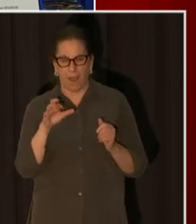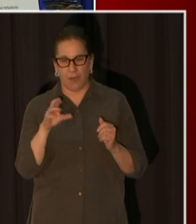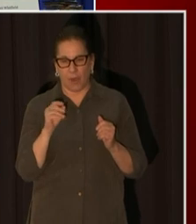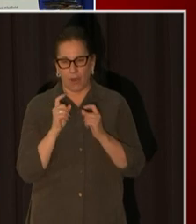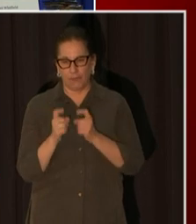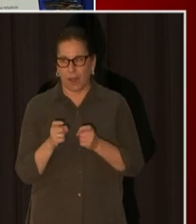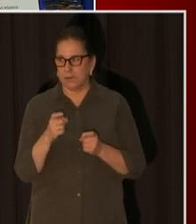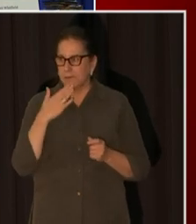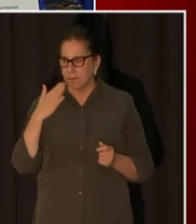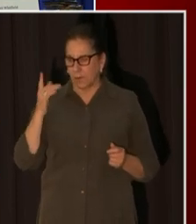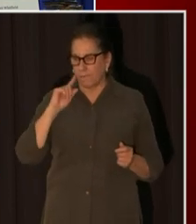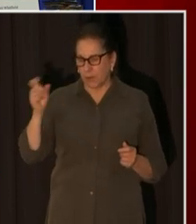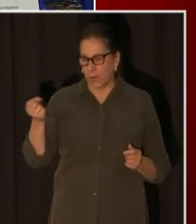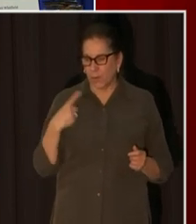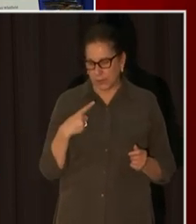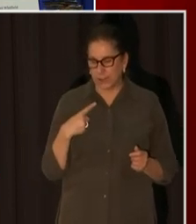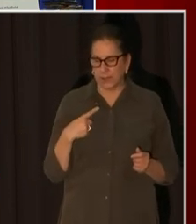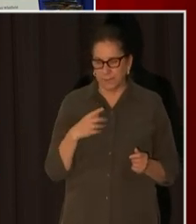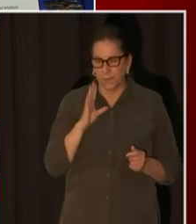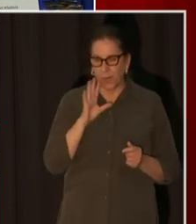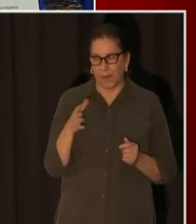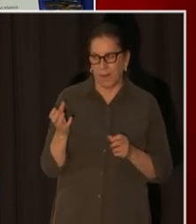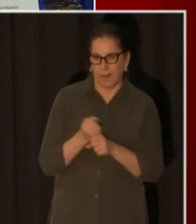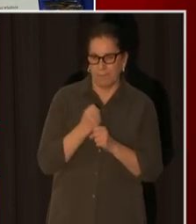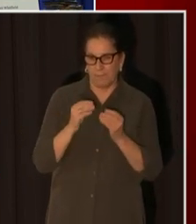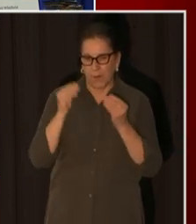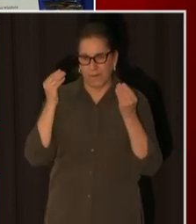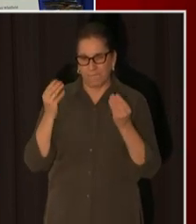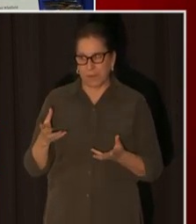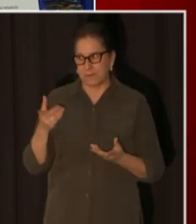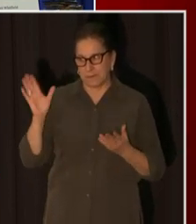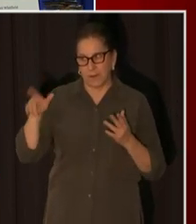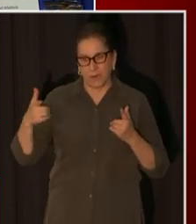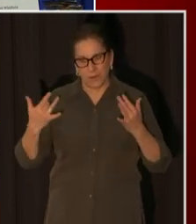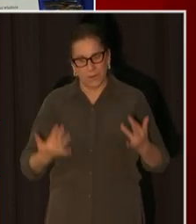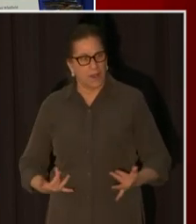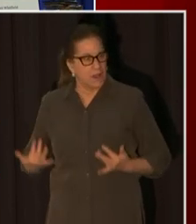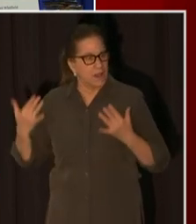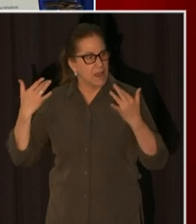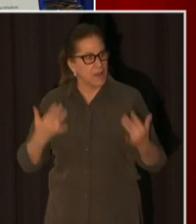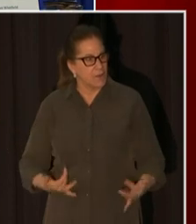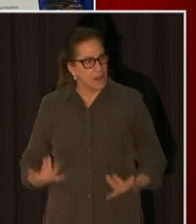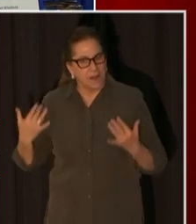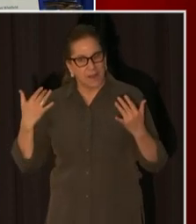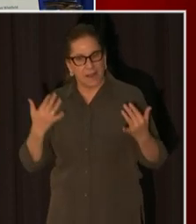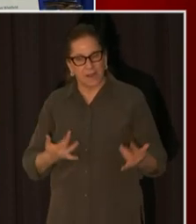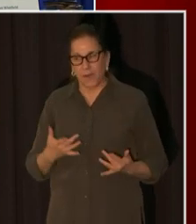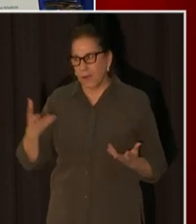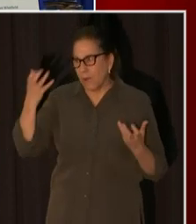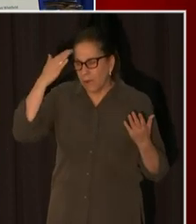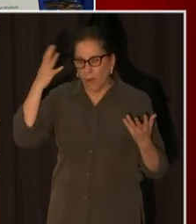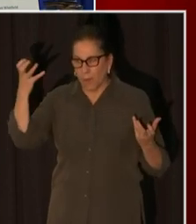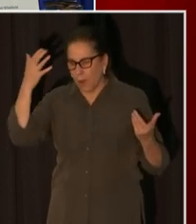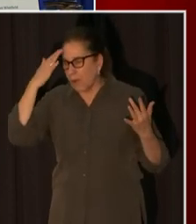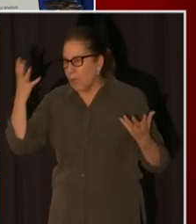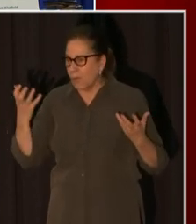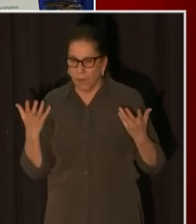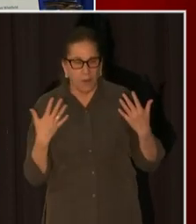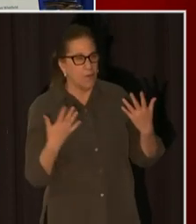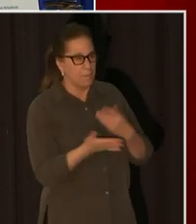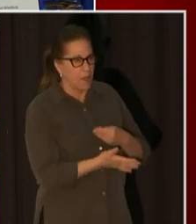word, nothing. And I also have access, because I'm in the media, to listening to the mayor's briefings. And